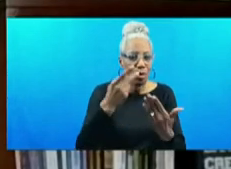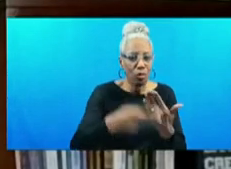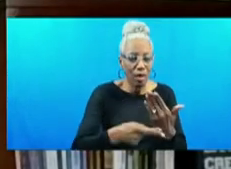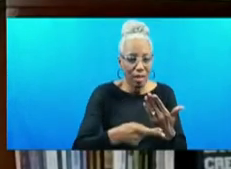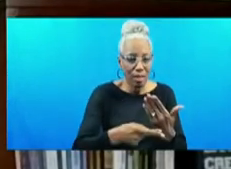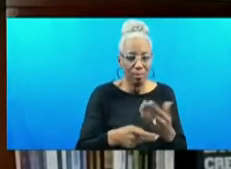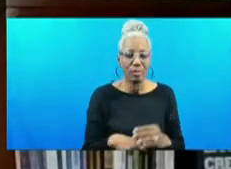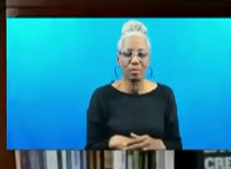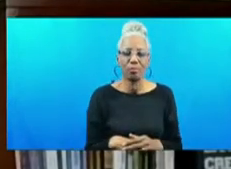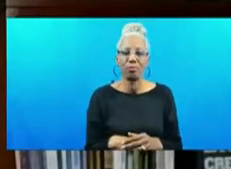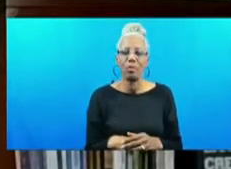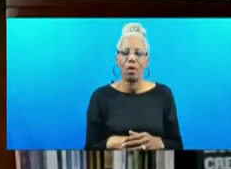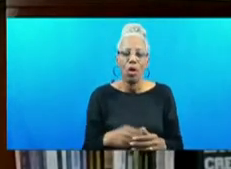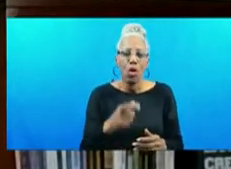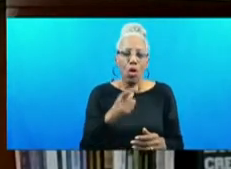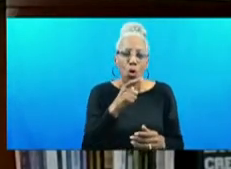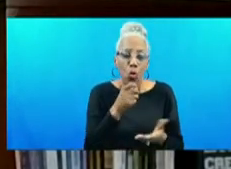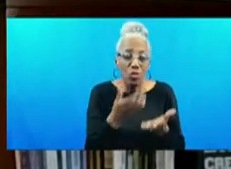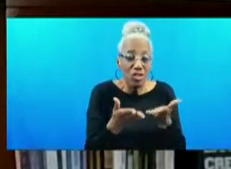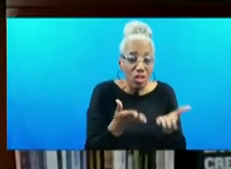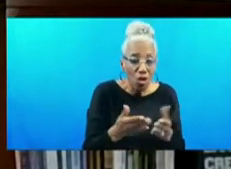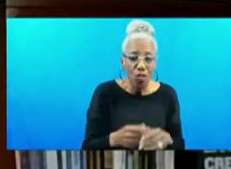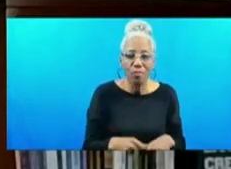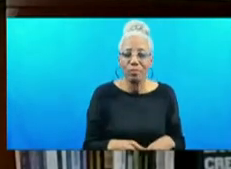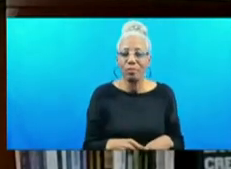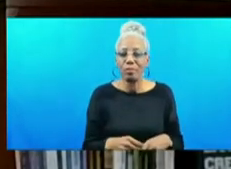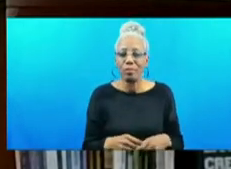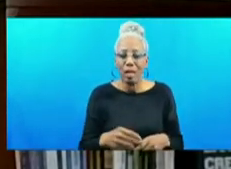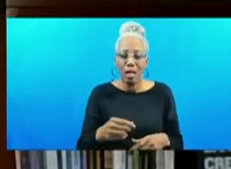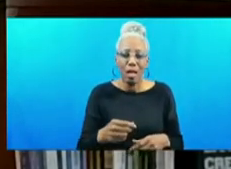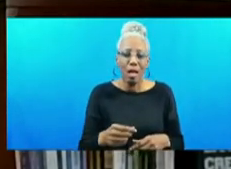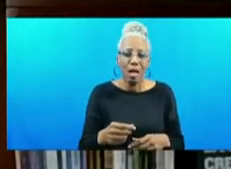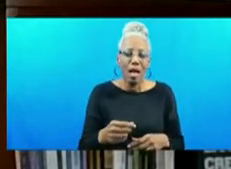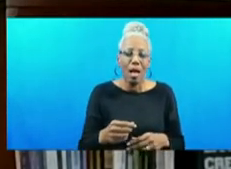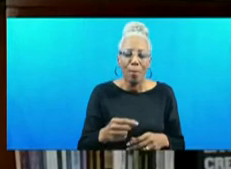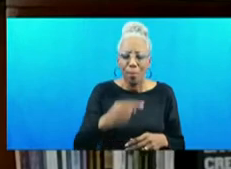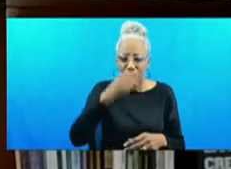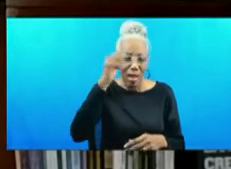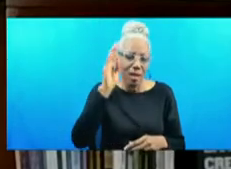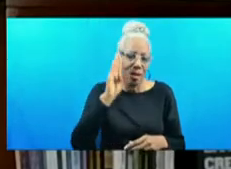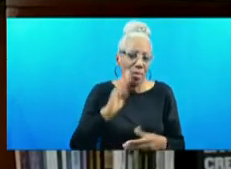and Brown students. And then I immediately took that accountability and said, so